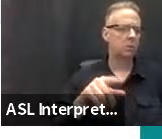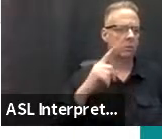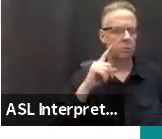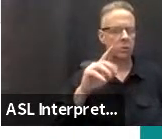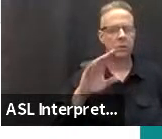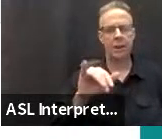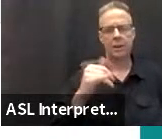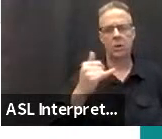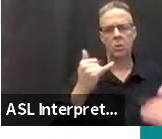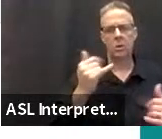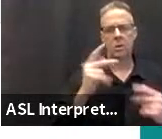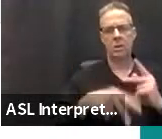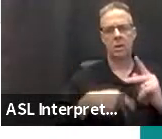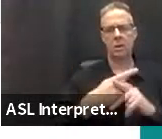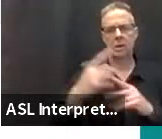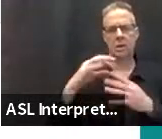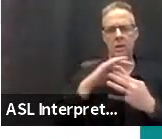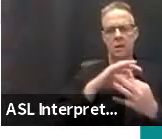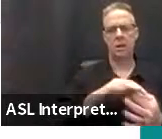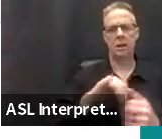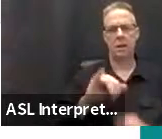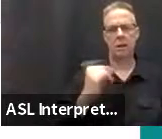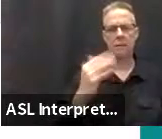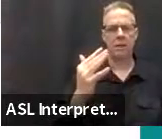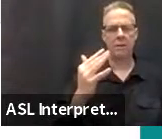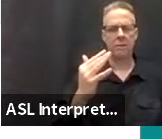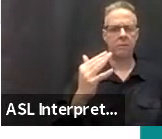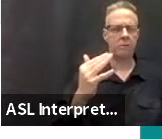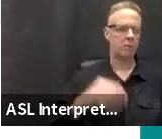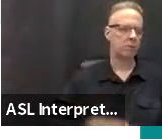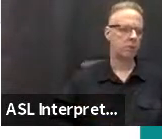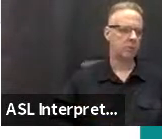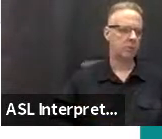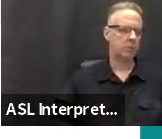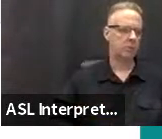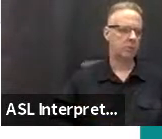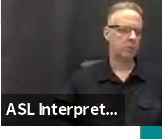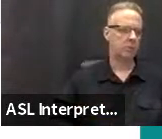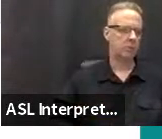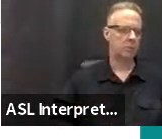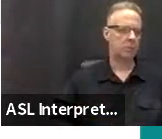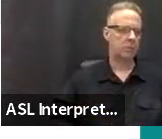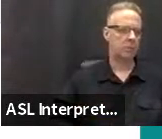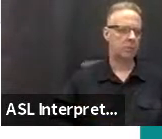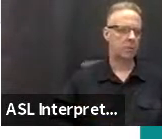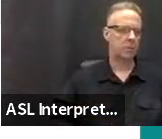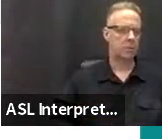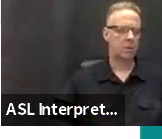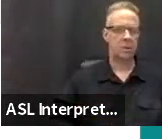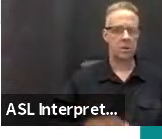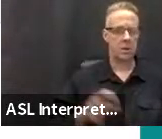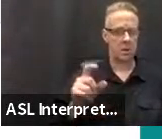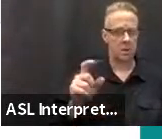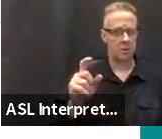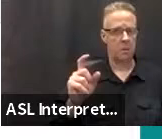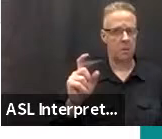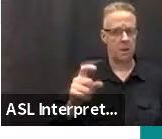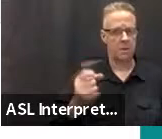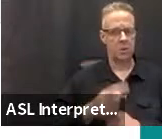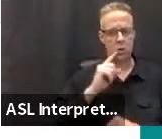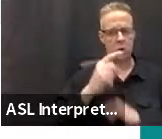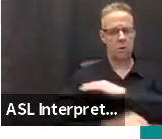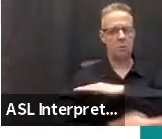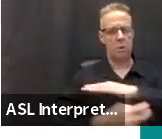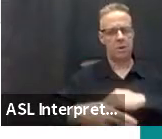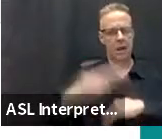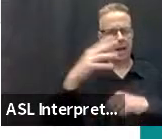the existing, kind of tying into the existing I-5 further downstream. So it's got to clear over that, but it also has